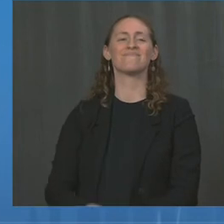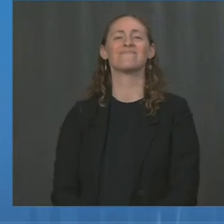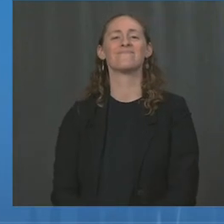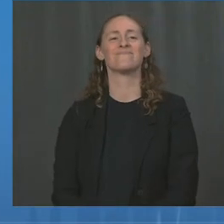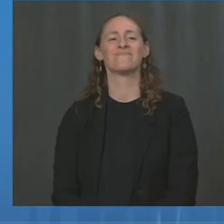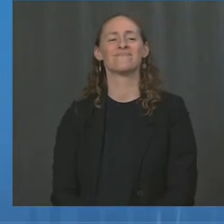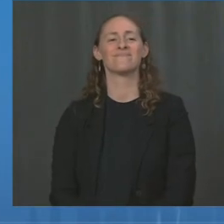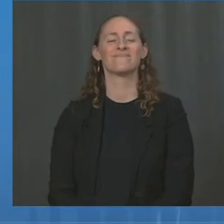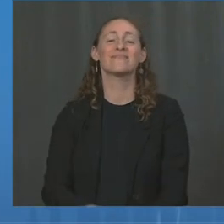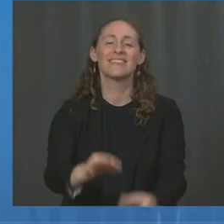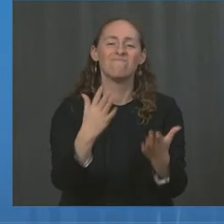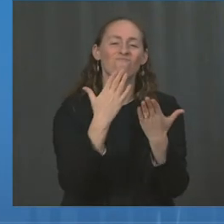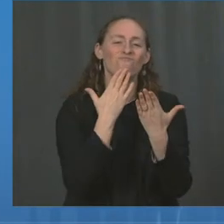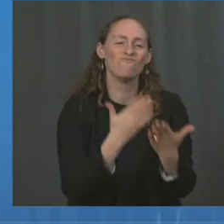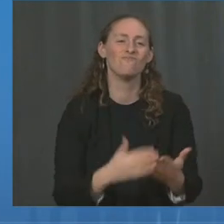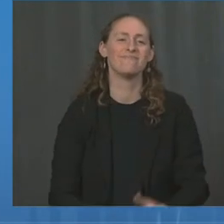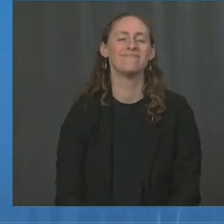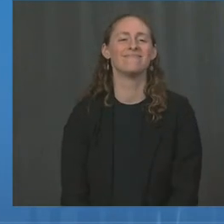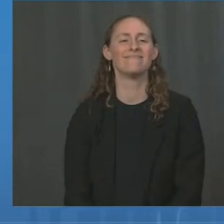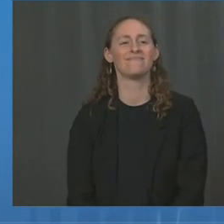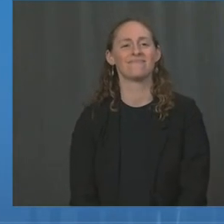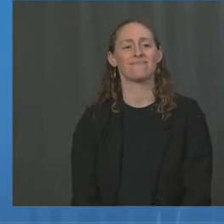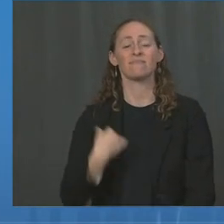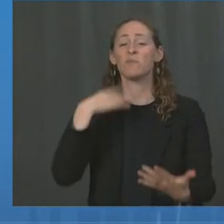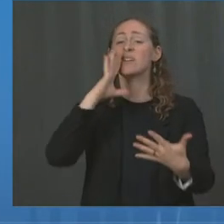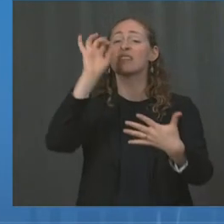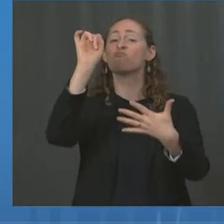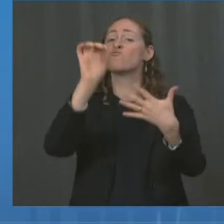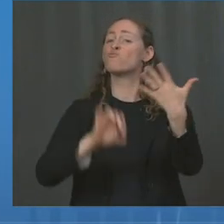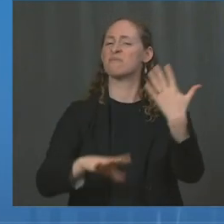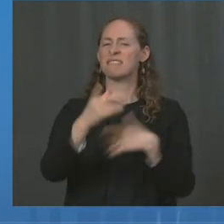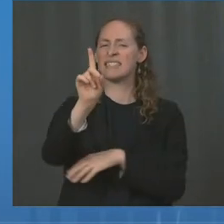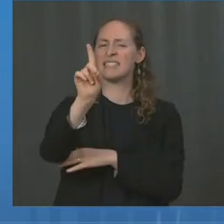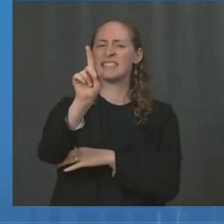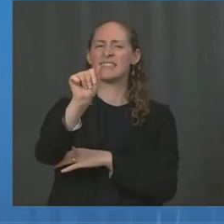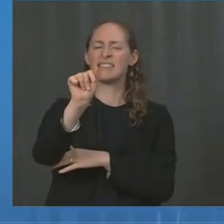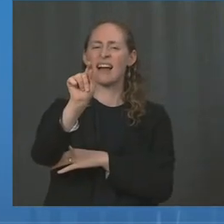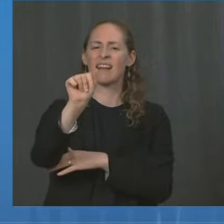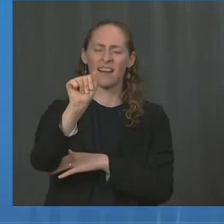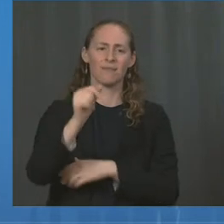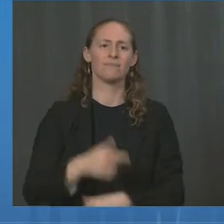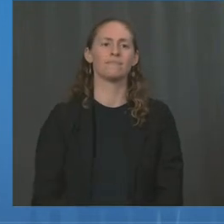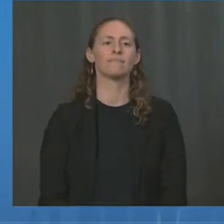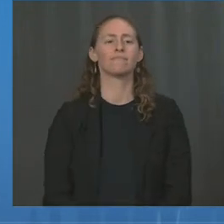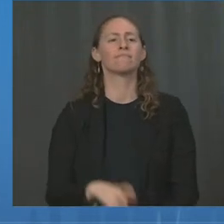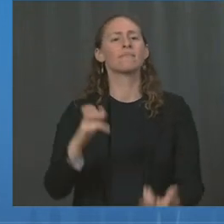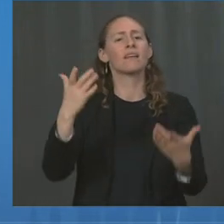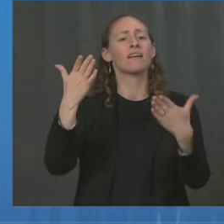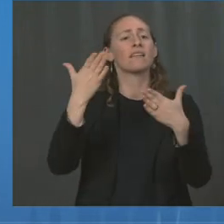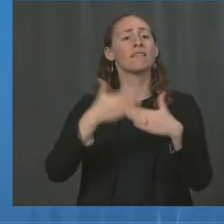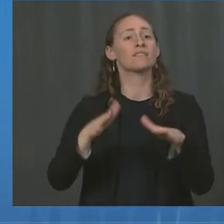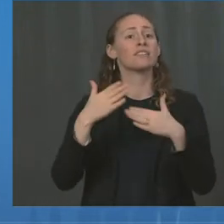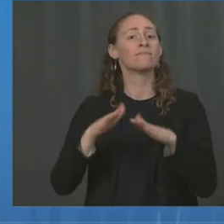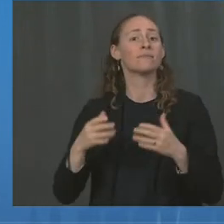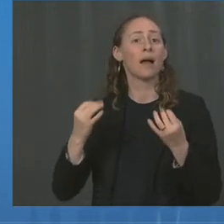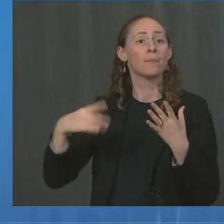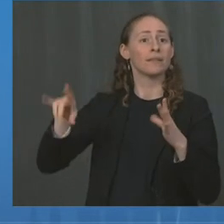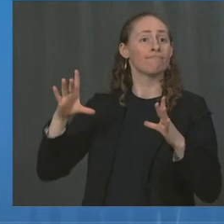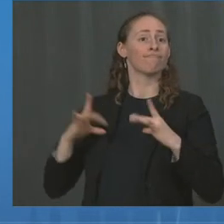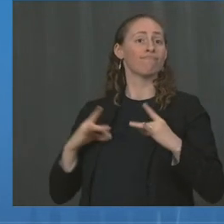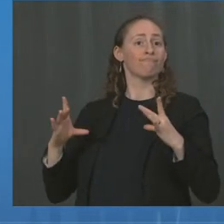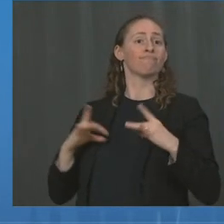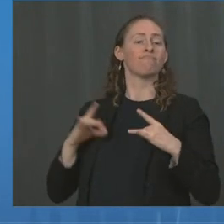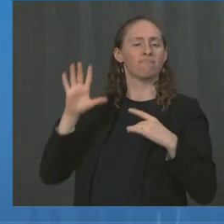with an overview of the data. Our 7-day average of cases is about 129,000 cases per day. Our